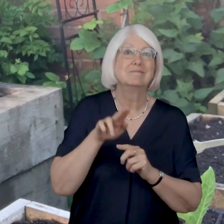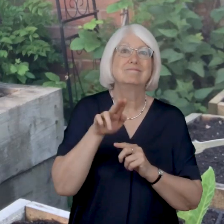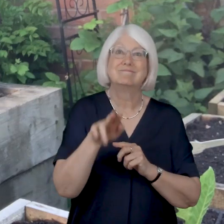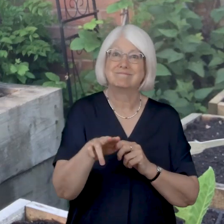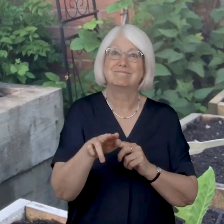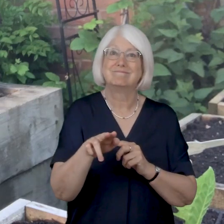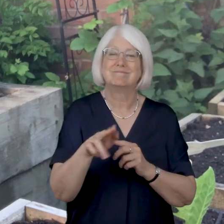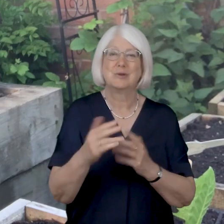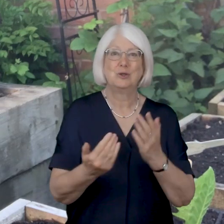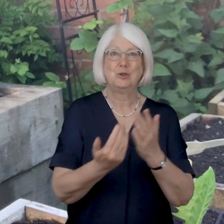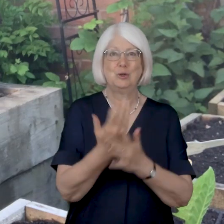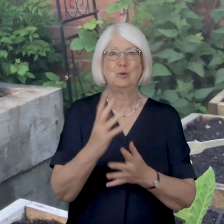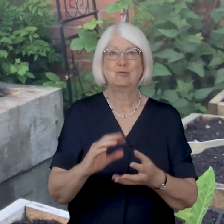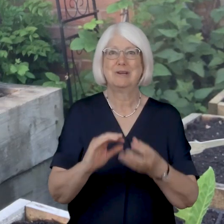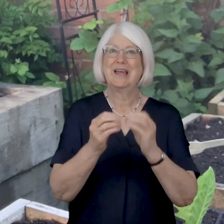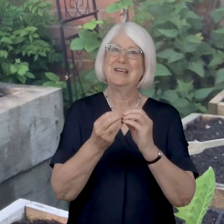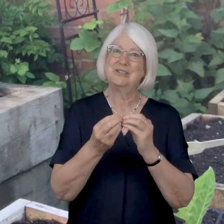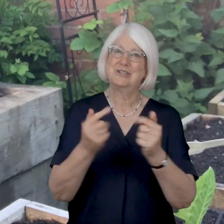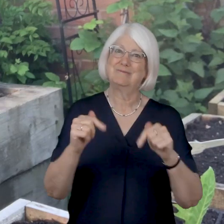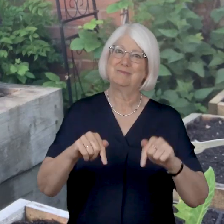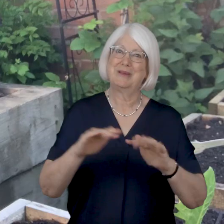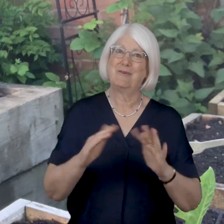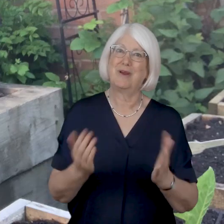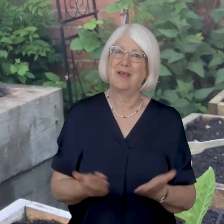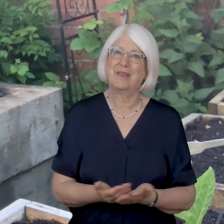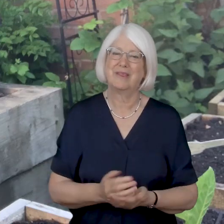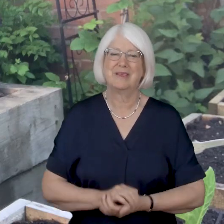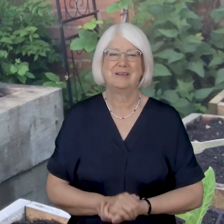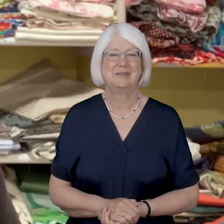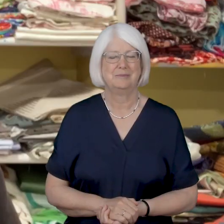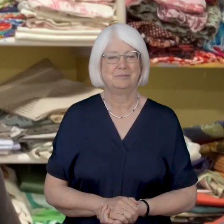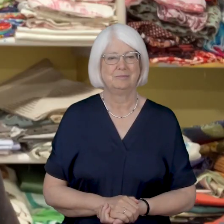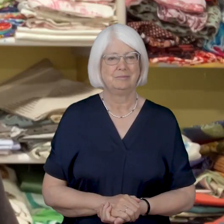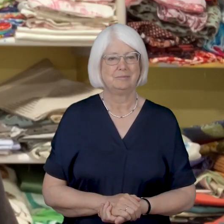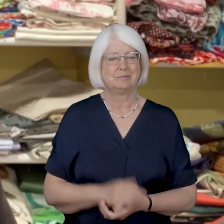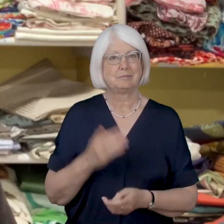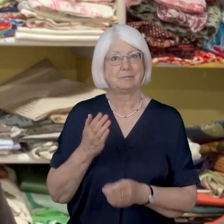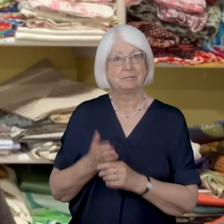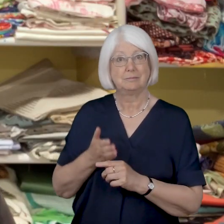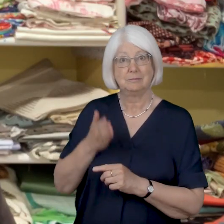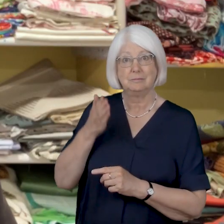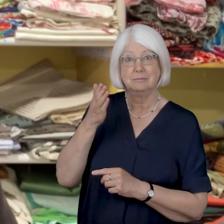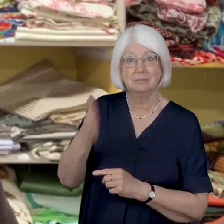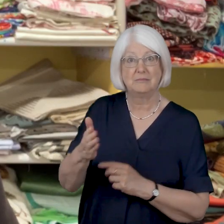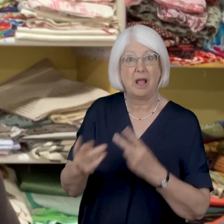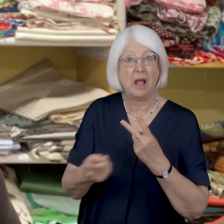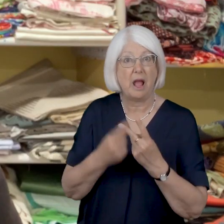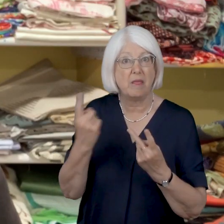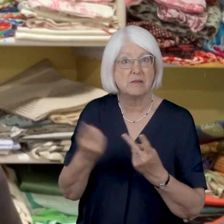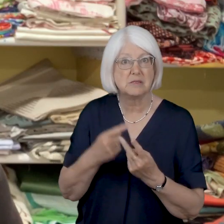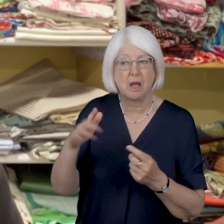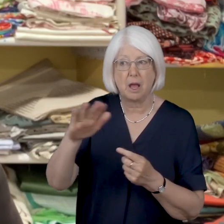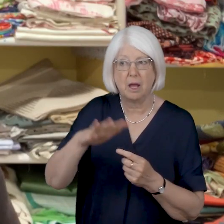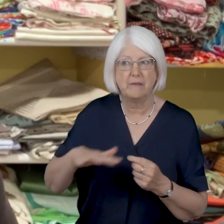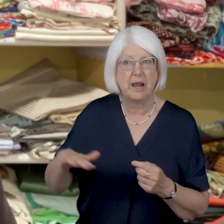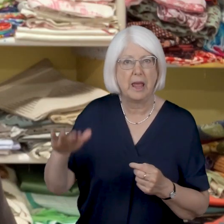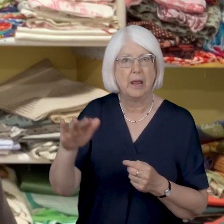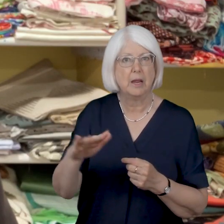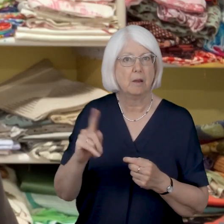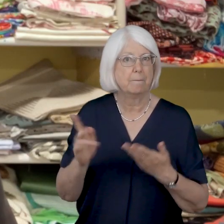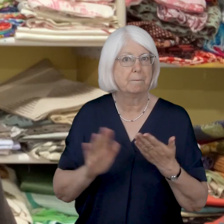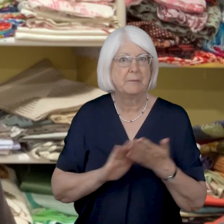towards the new creation here on earth. Crossing over to the other side of the lake for me